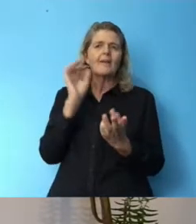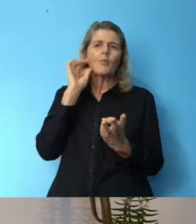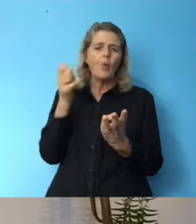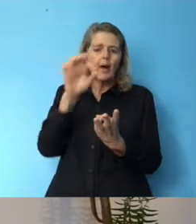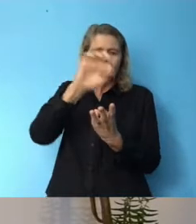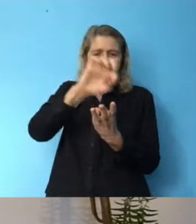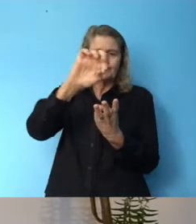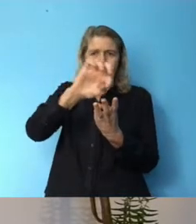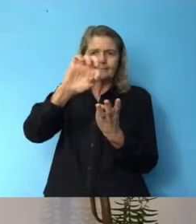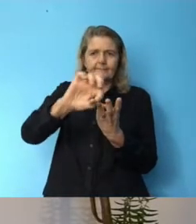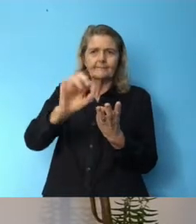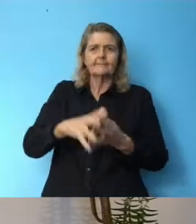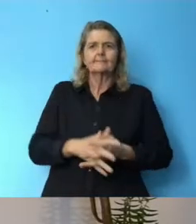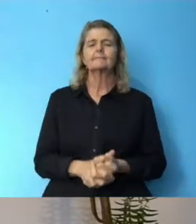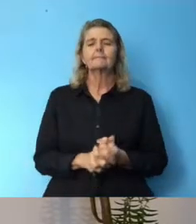white, white,